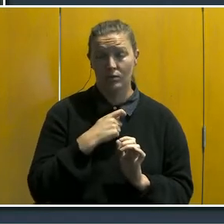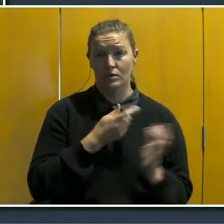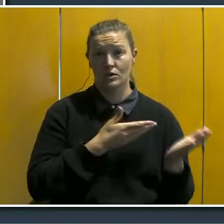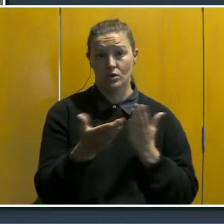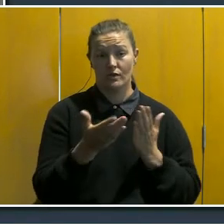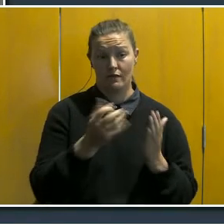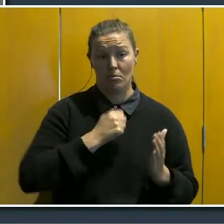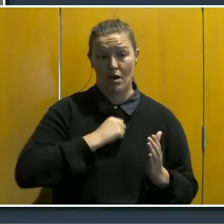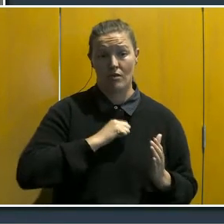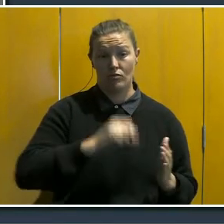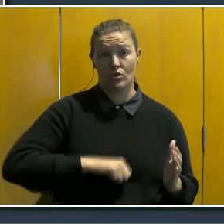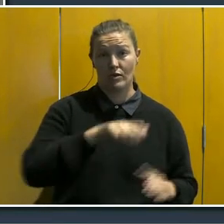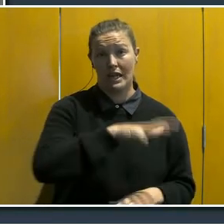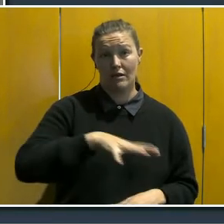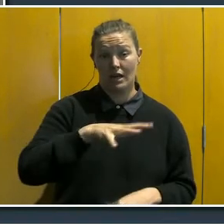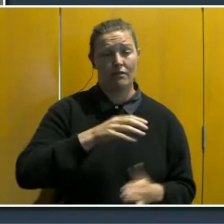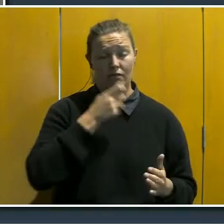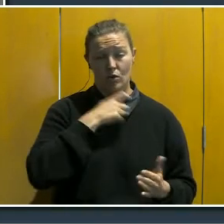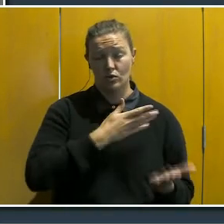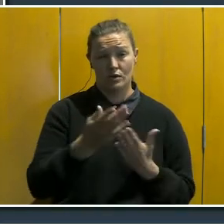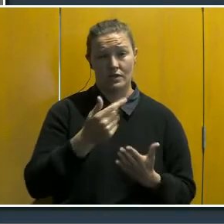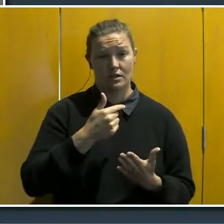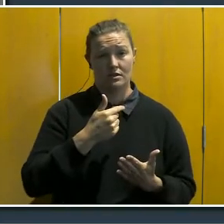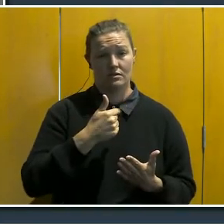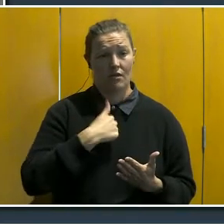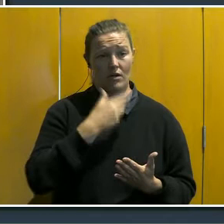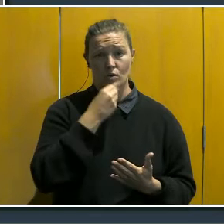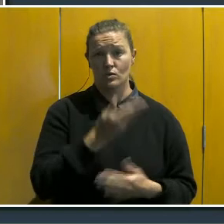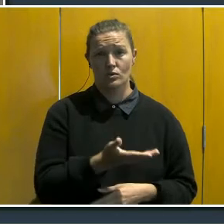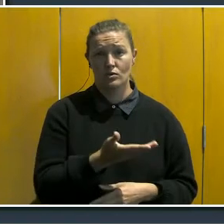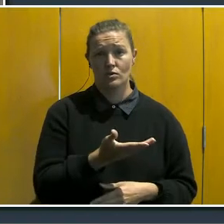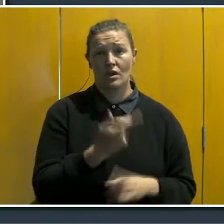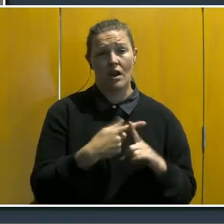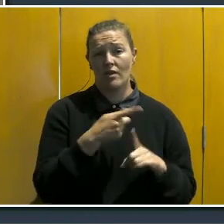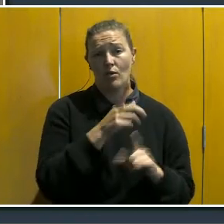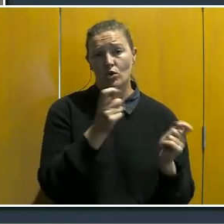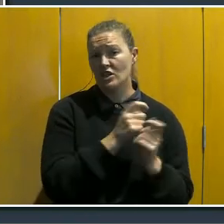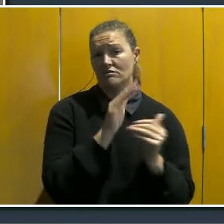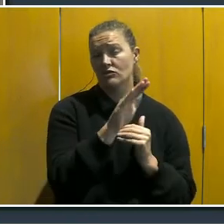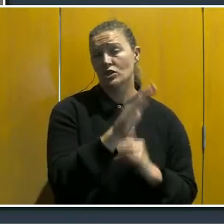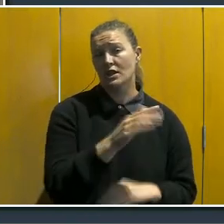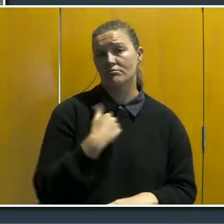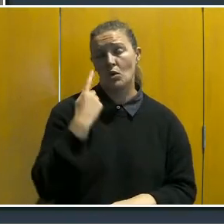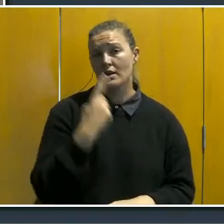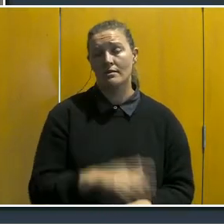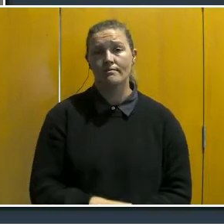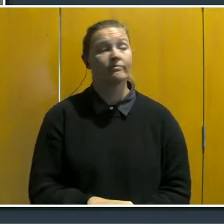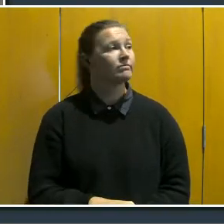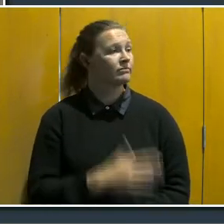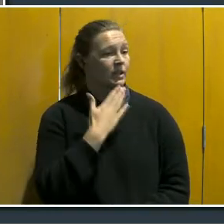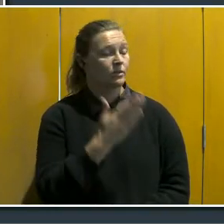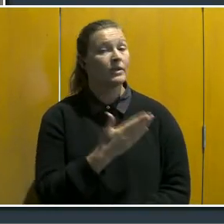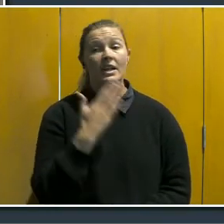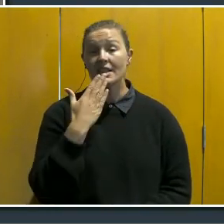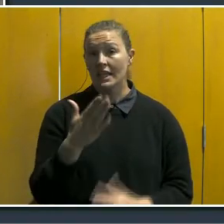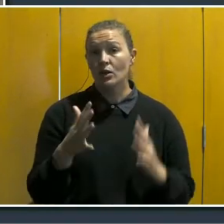locality that my property may benefit from, and it is unlikely to in the future. Thank you. Thank you, Warwick.